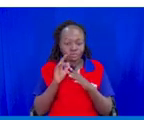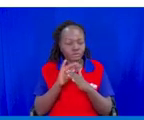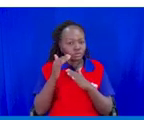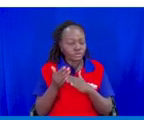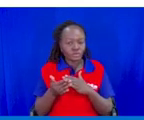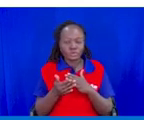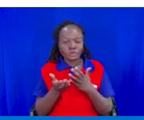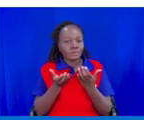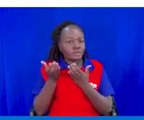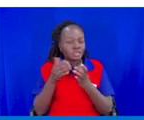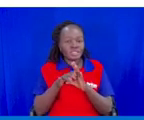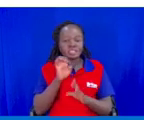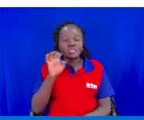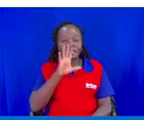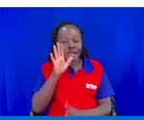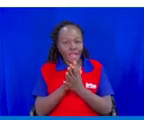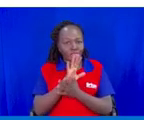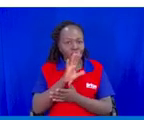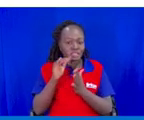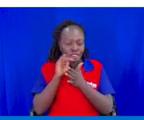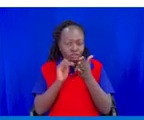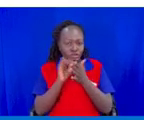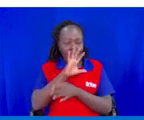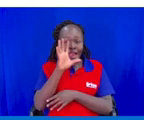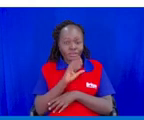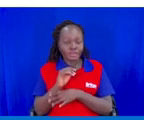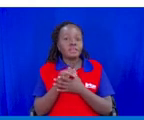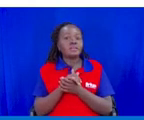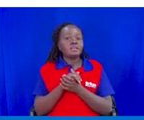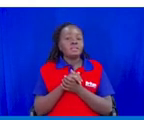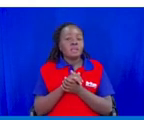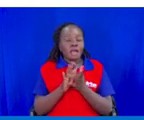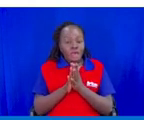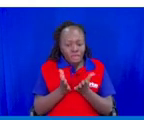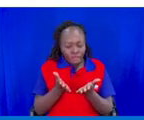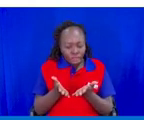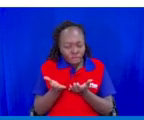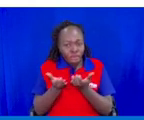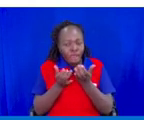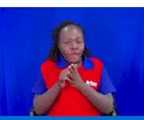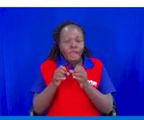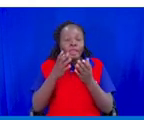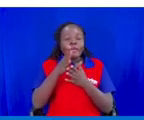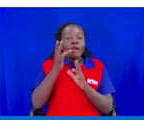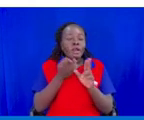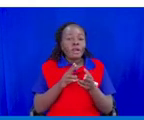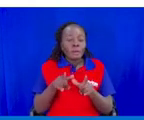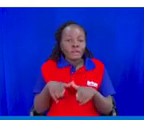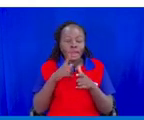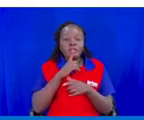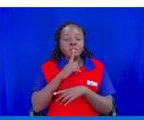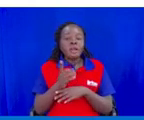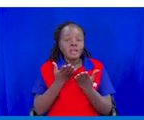Central Africa by way of gross written premium. And this is the business that will offer you the normal life assurance services, either